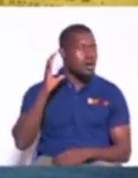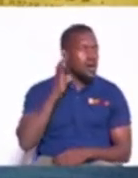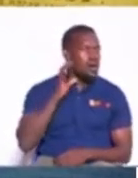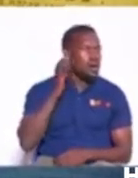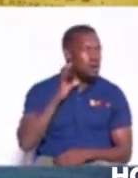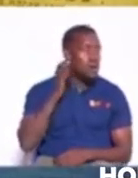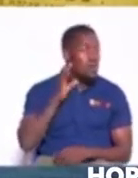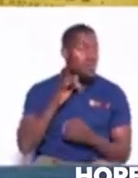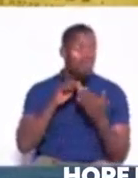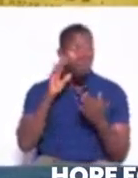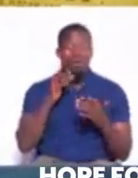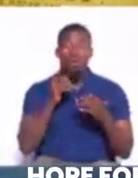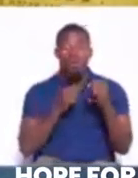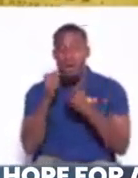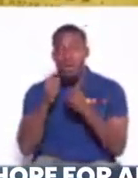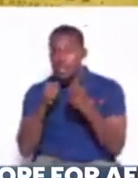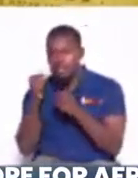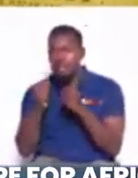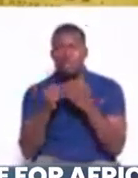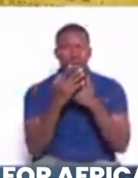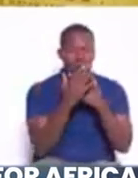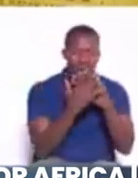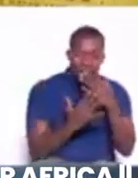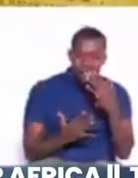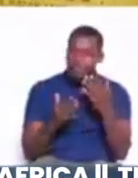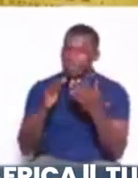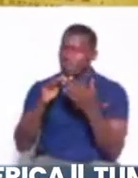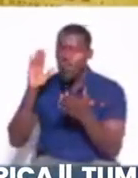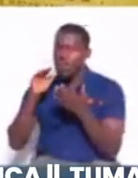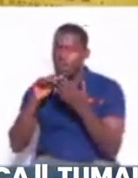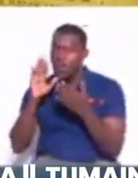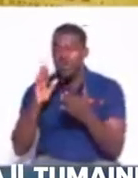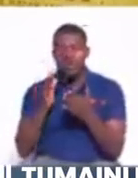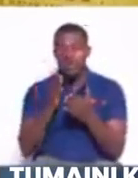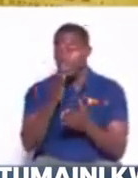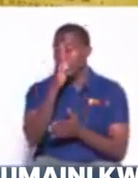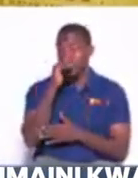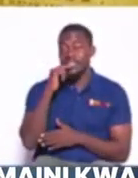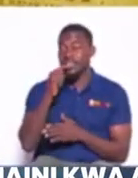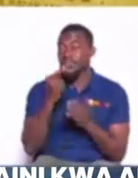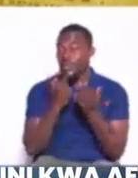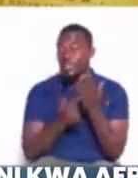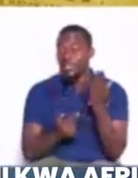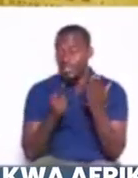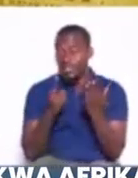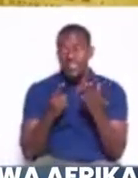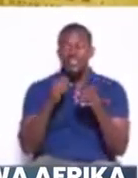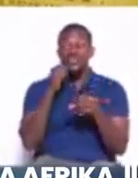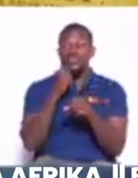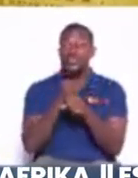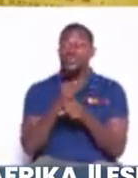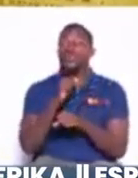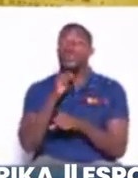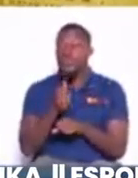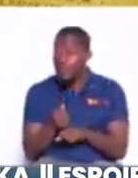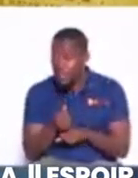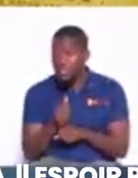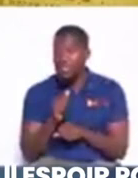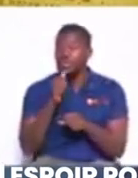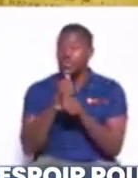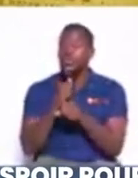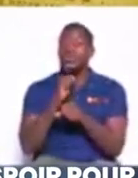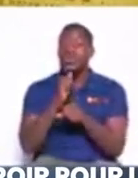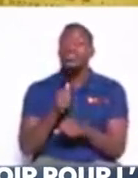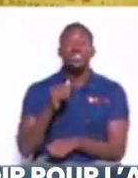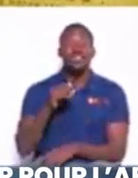of war, bloodshed, conflict, and strife, God still says, thou shall not